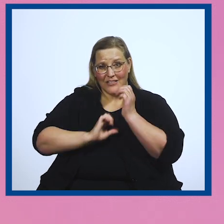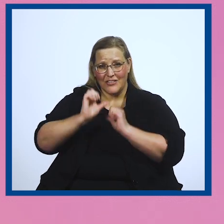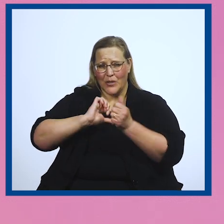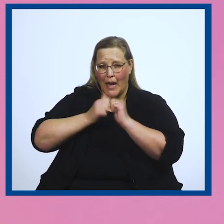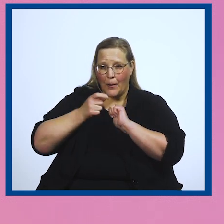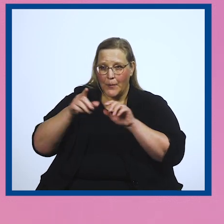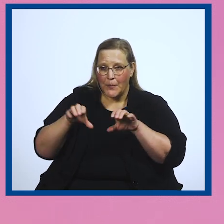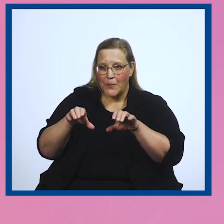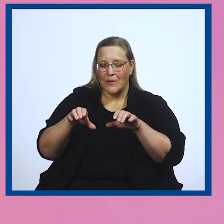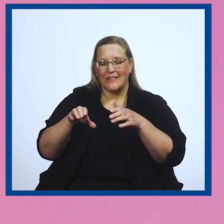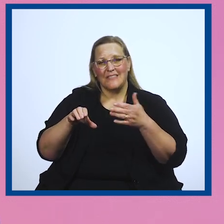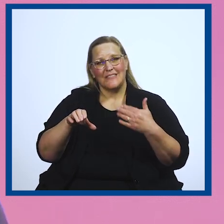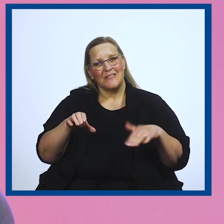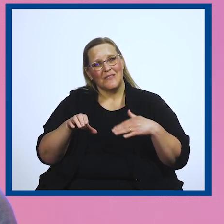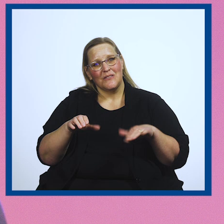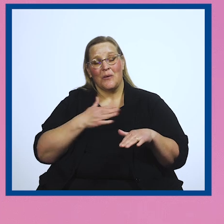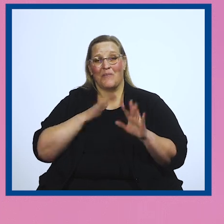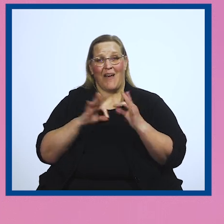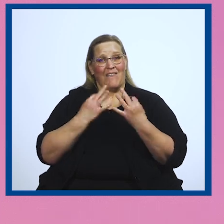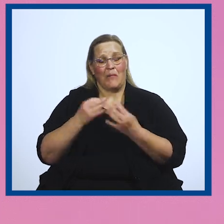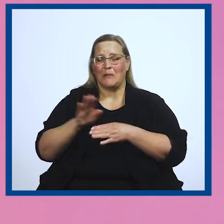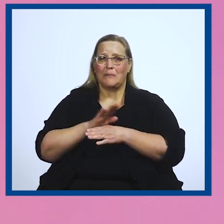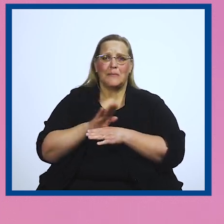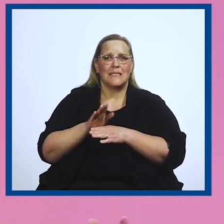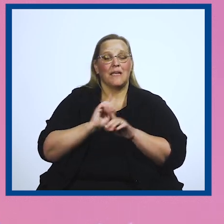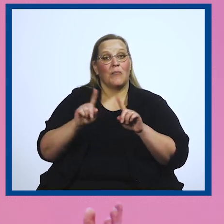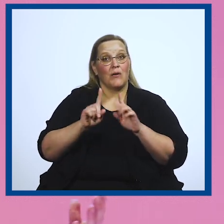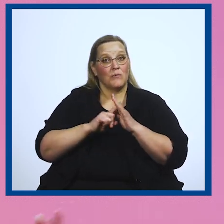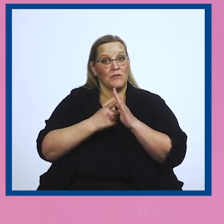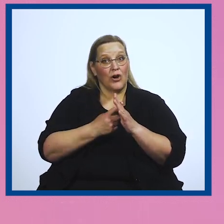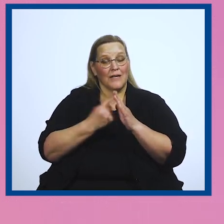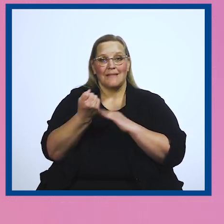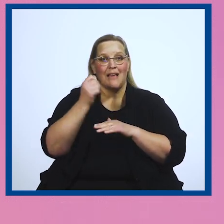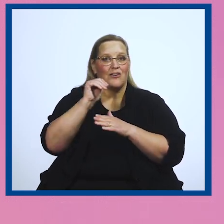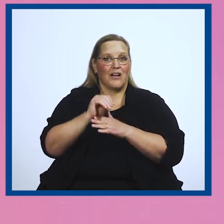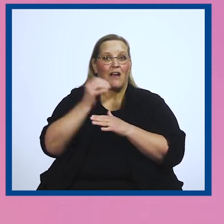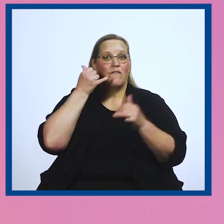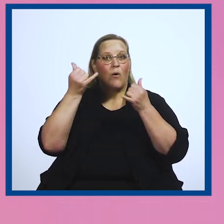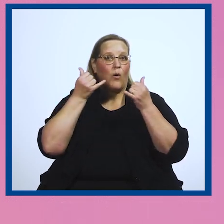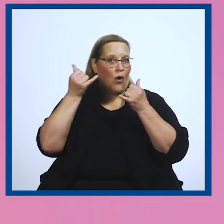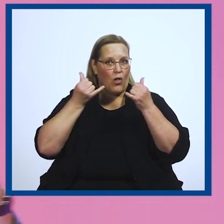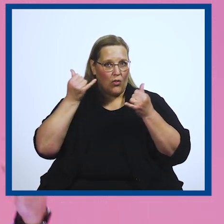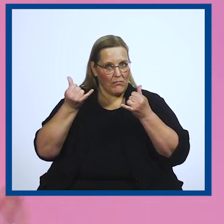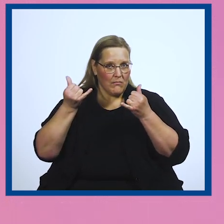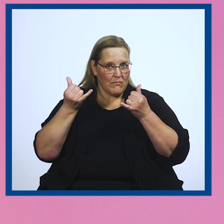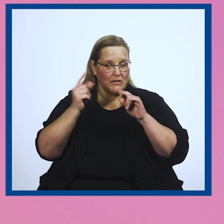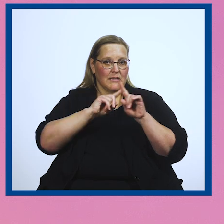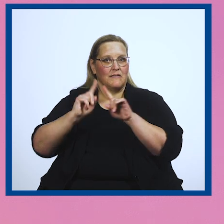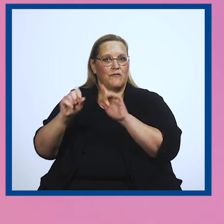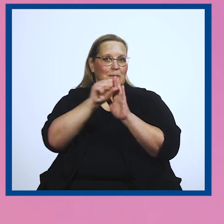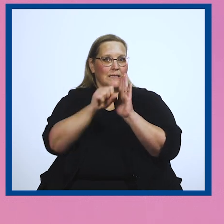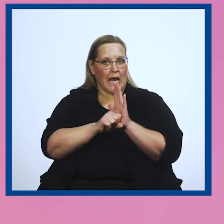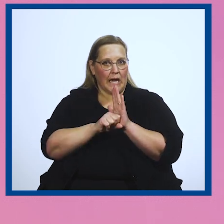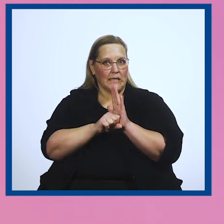you doing? My family, man, we're all so busy, but we've started a Saturday night phone call in, just from the different states we live in,